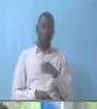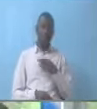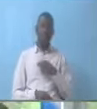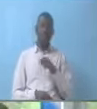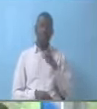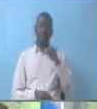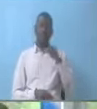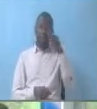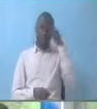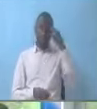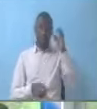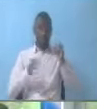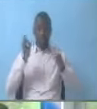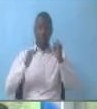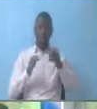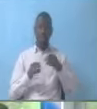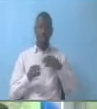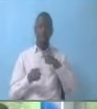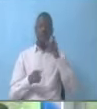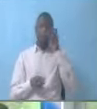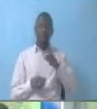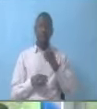Cabinet. And